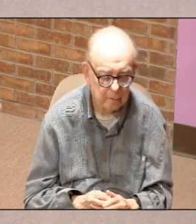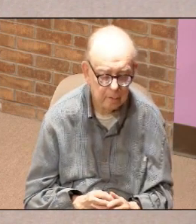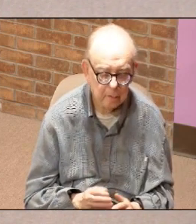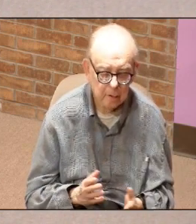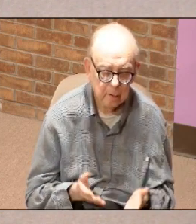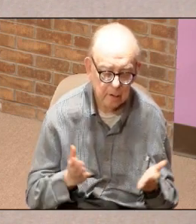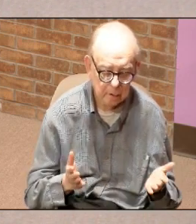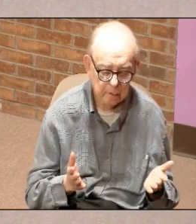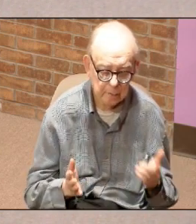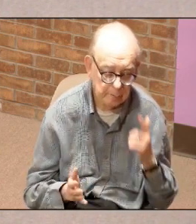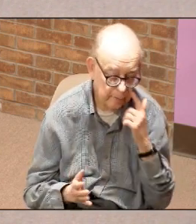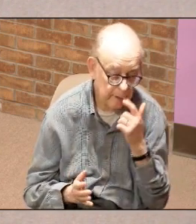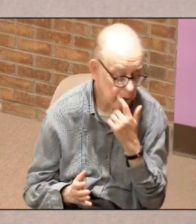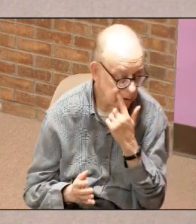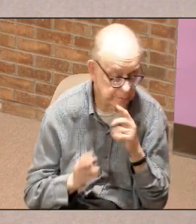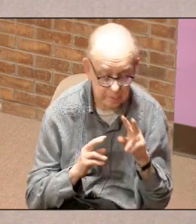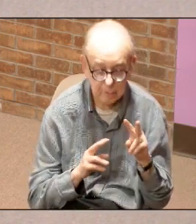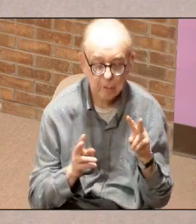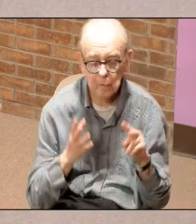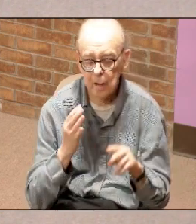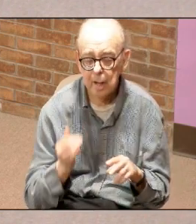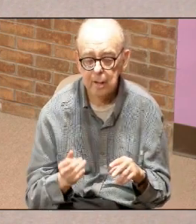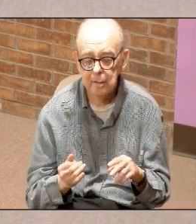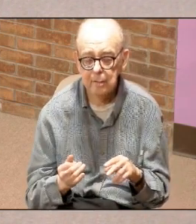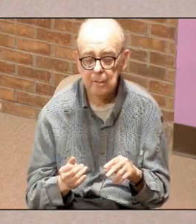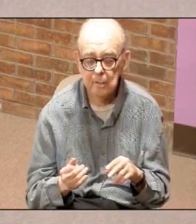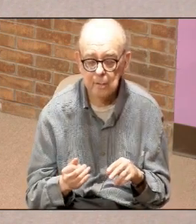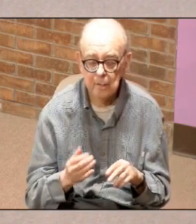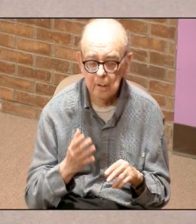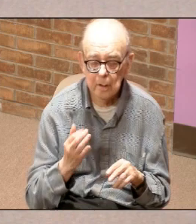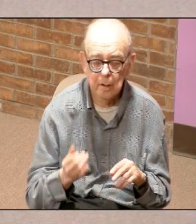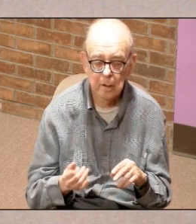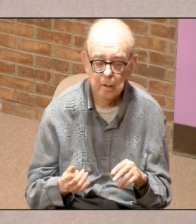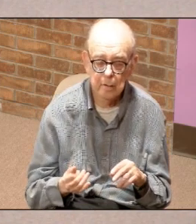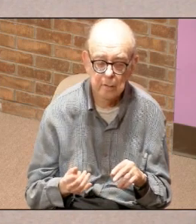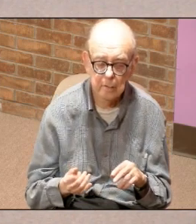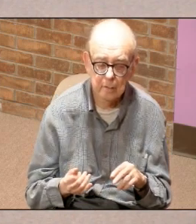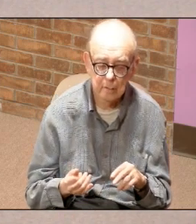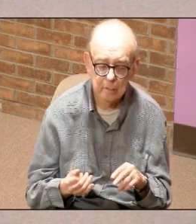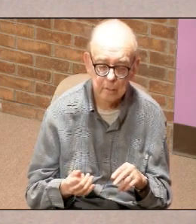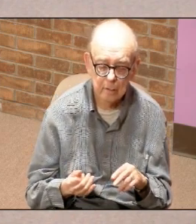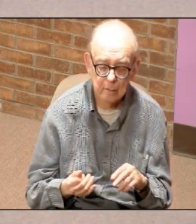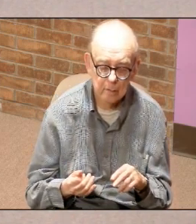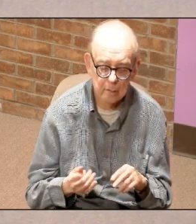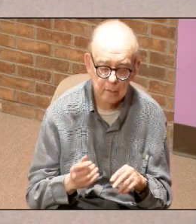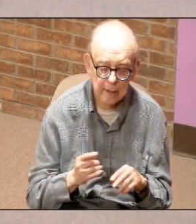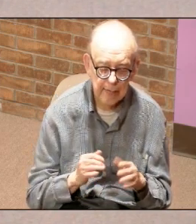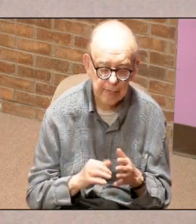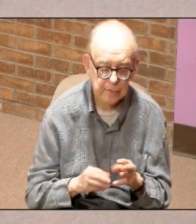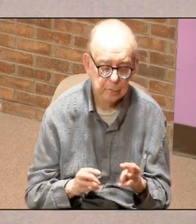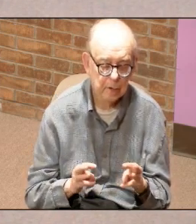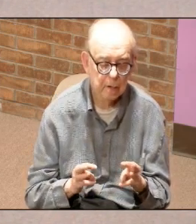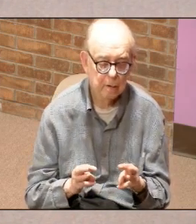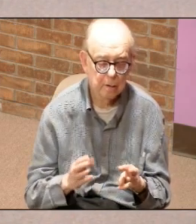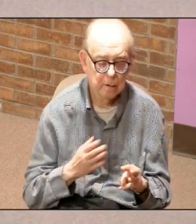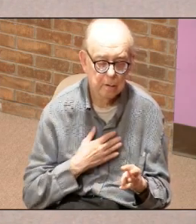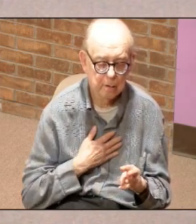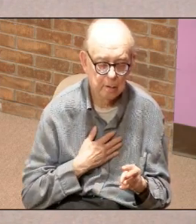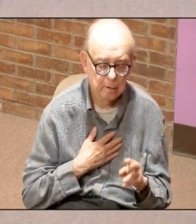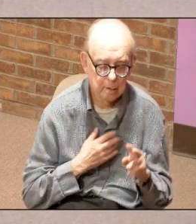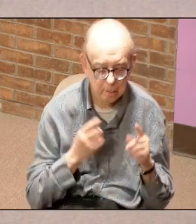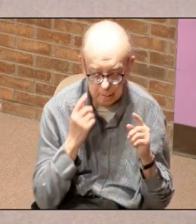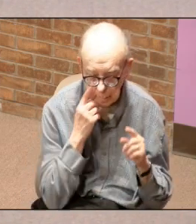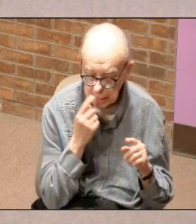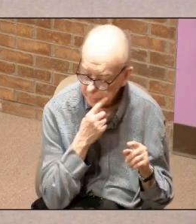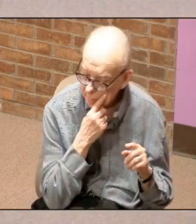I lift up my eyes. Why? Because this way my sight